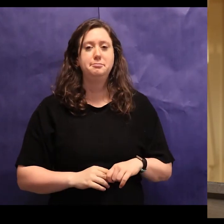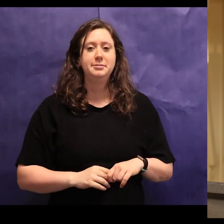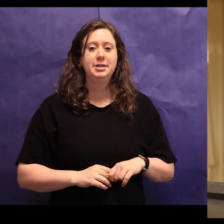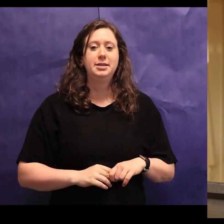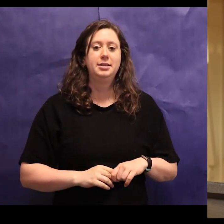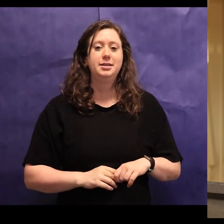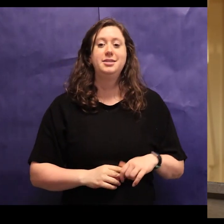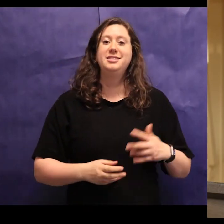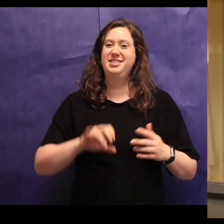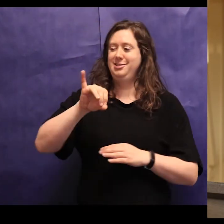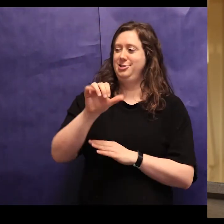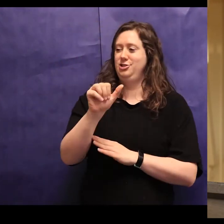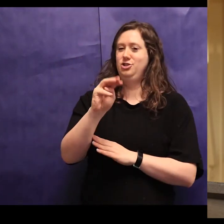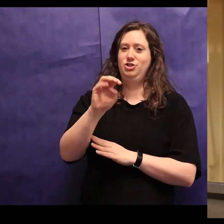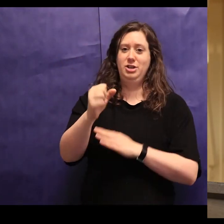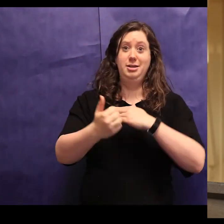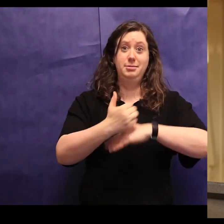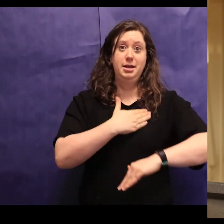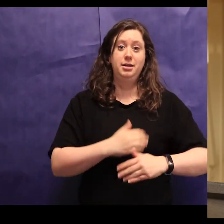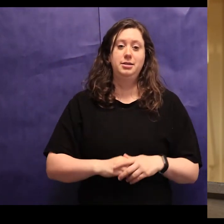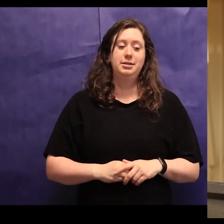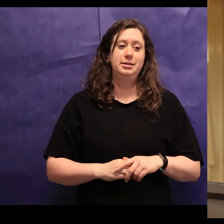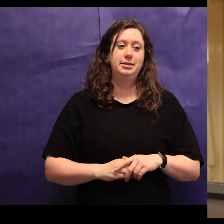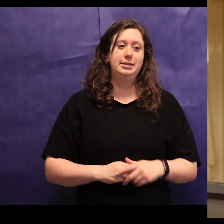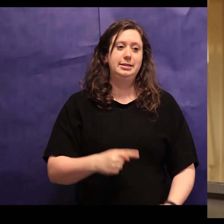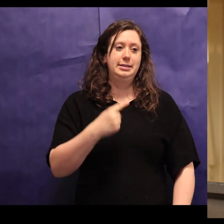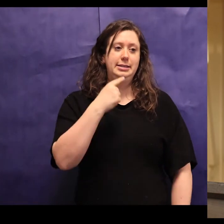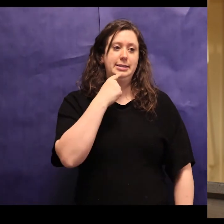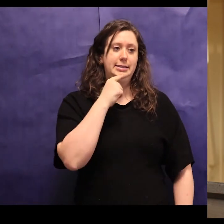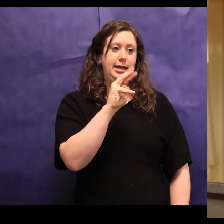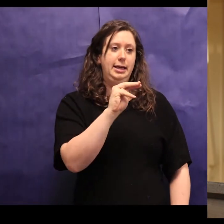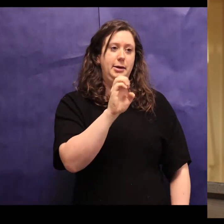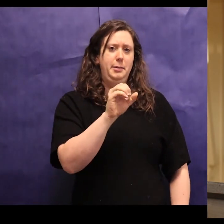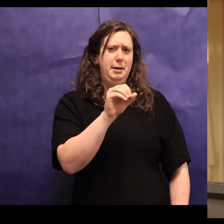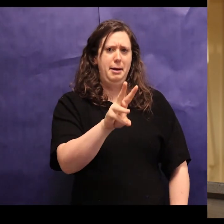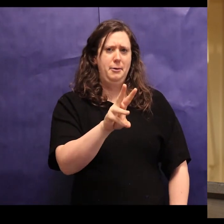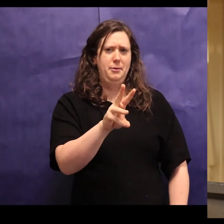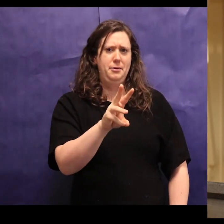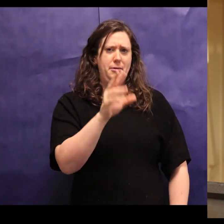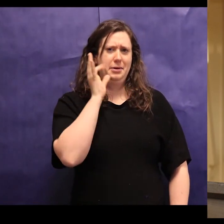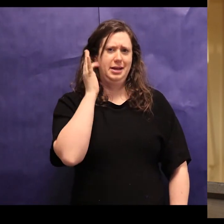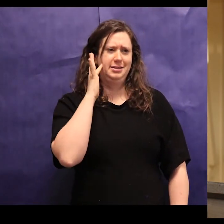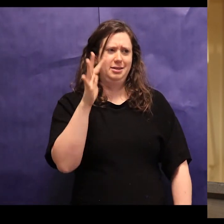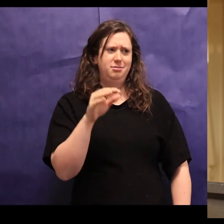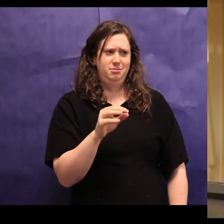Alright, so from James. I'm not saying that. Say meow. Meow.